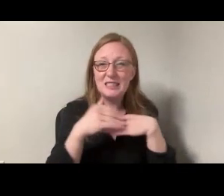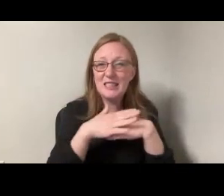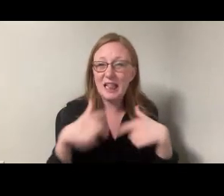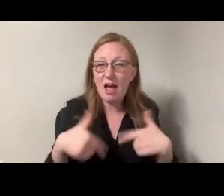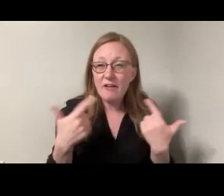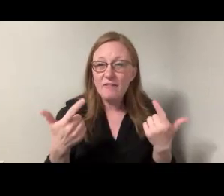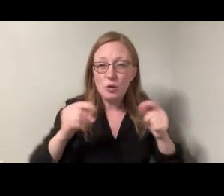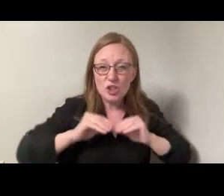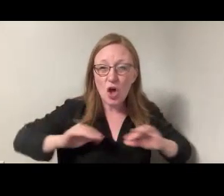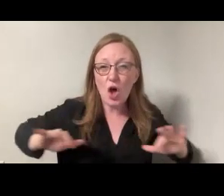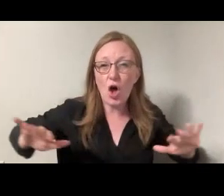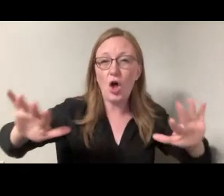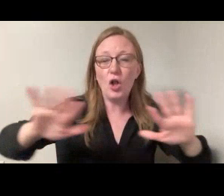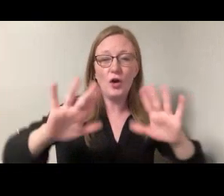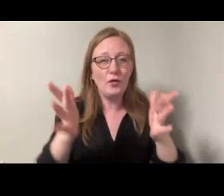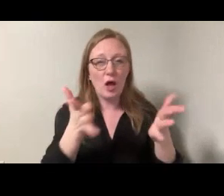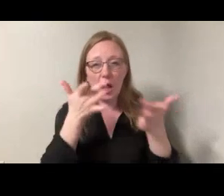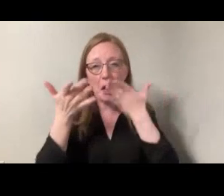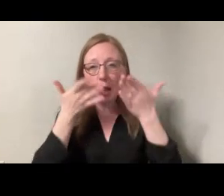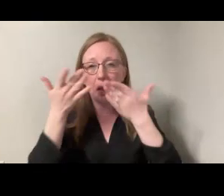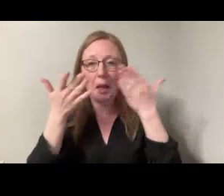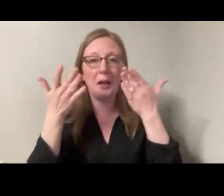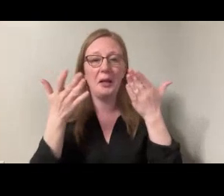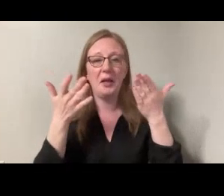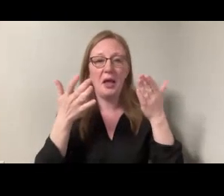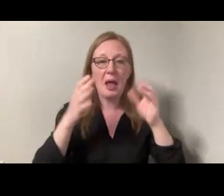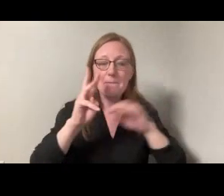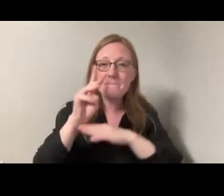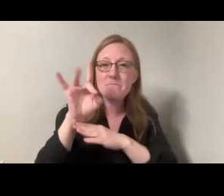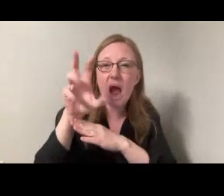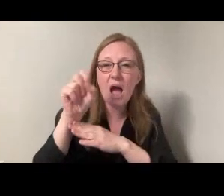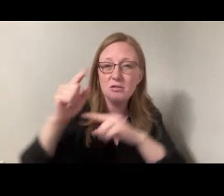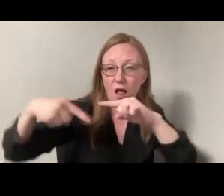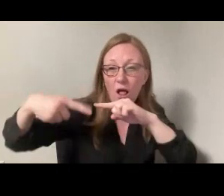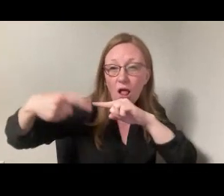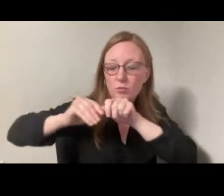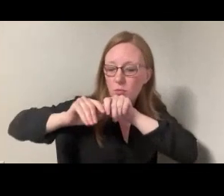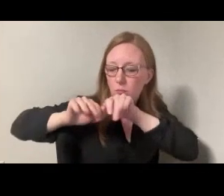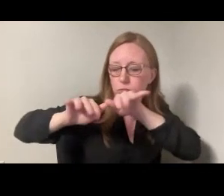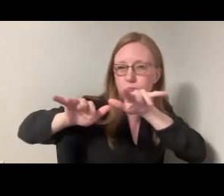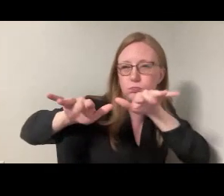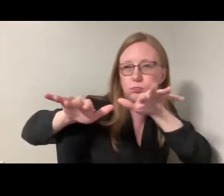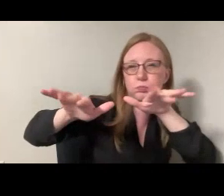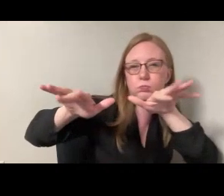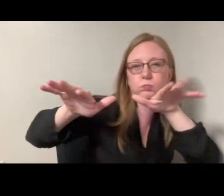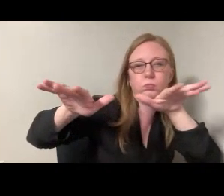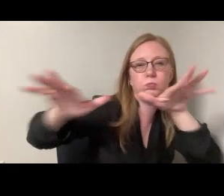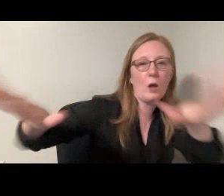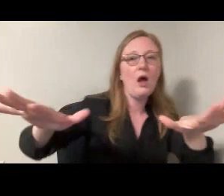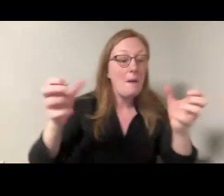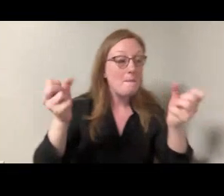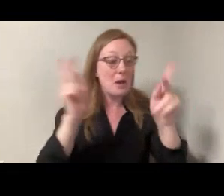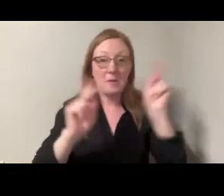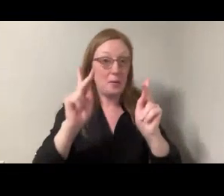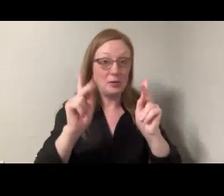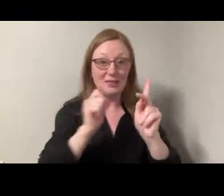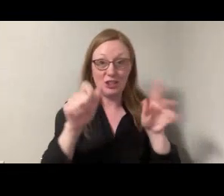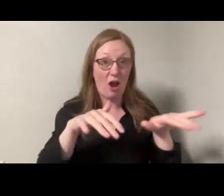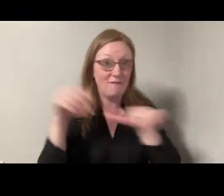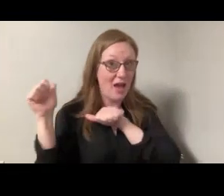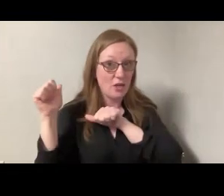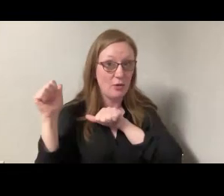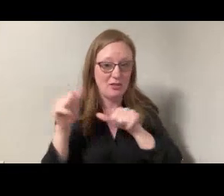life that was spread over miles of it. And there was a lot of people that did not evacuate, and they were still staying there, and